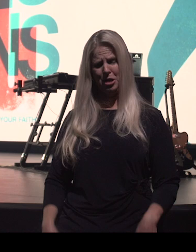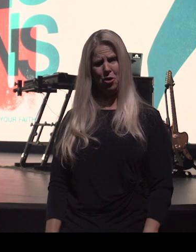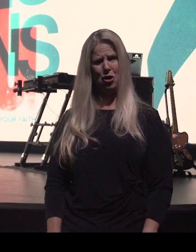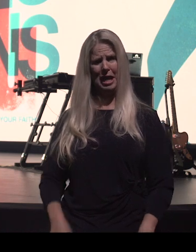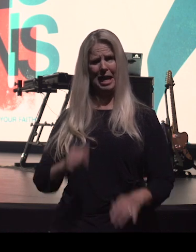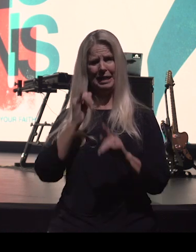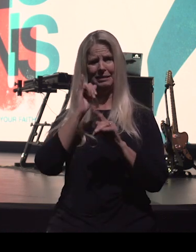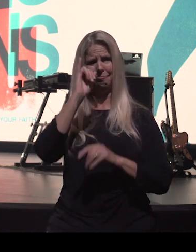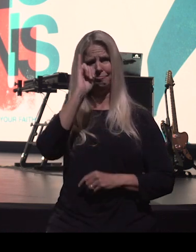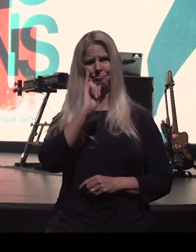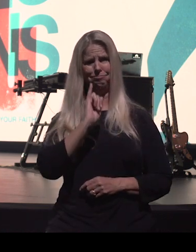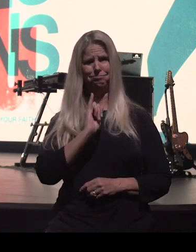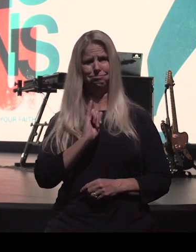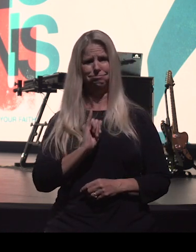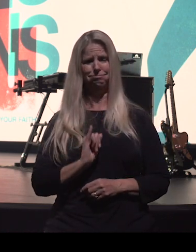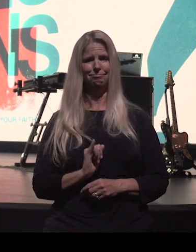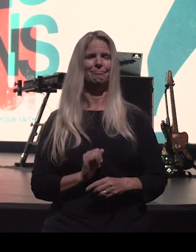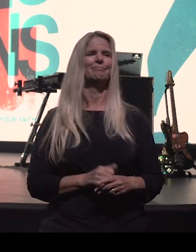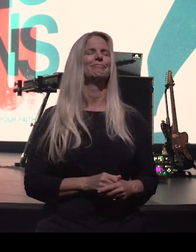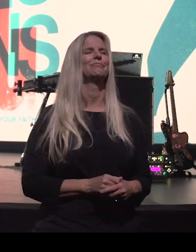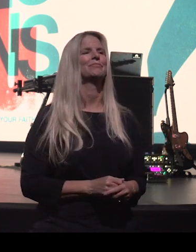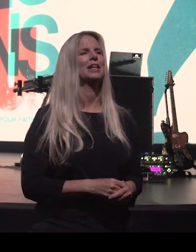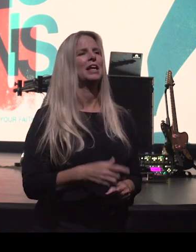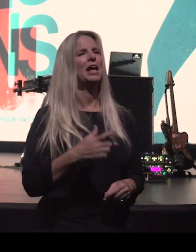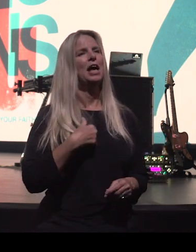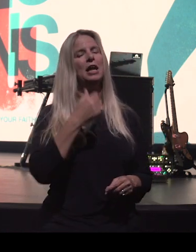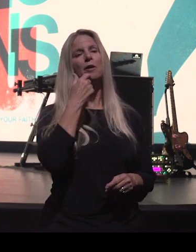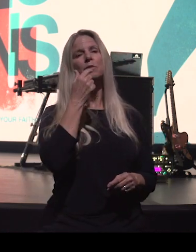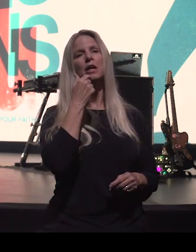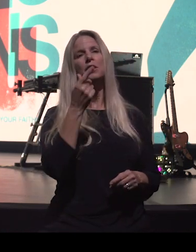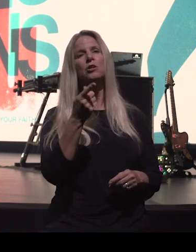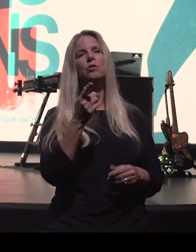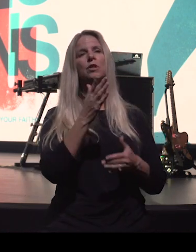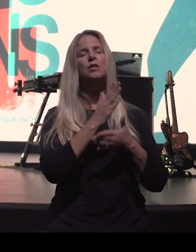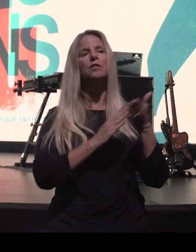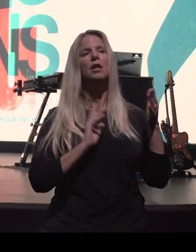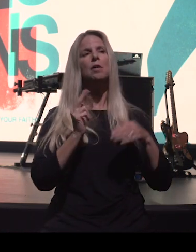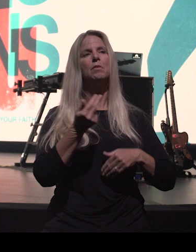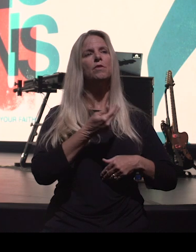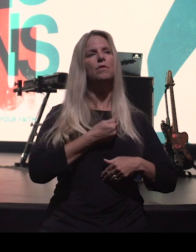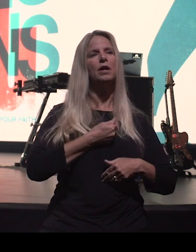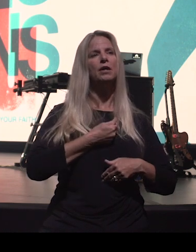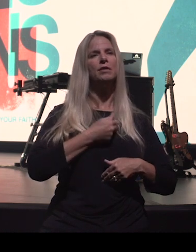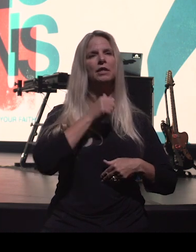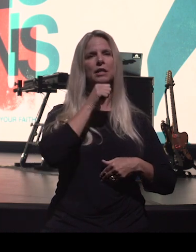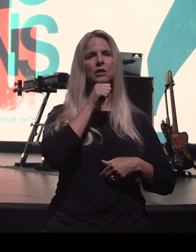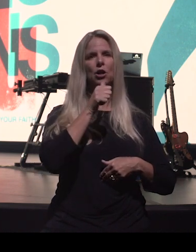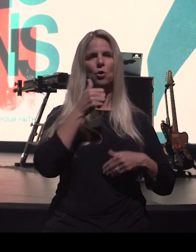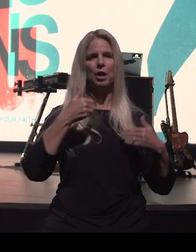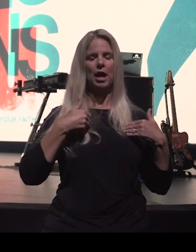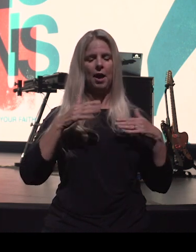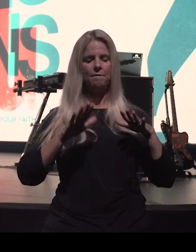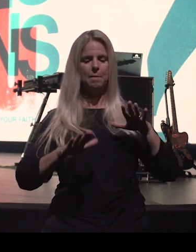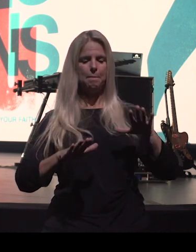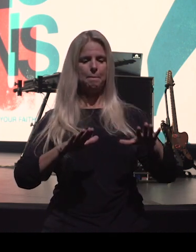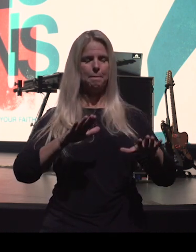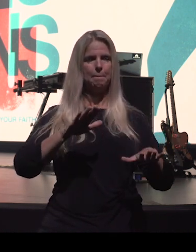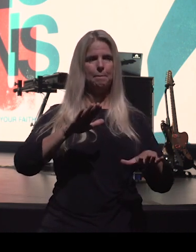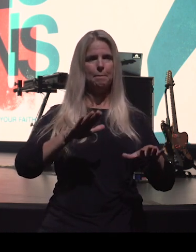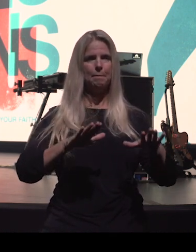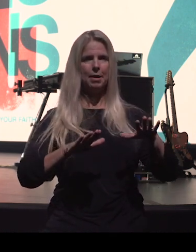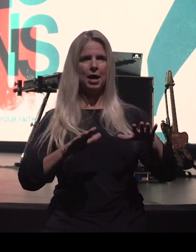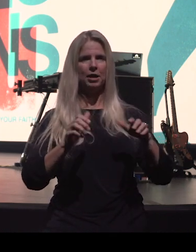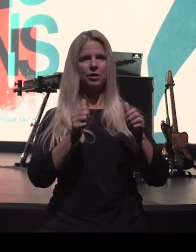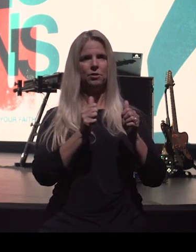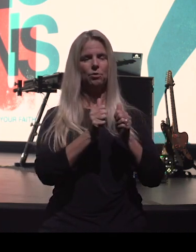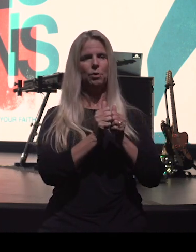weird. And I'm telling you, some of us, we're just out of balance. We're out of balance with our